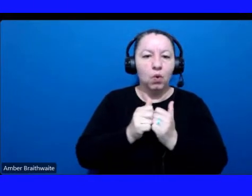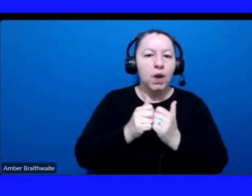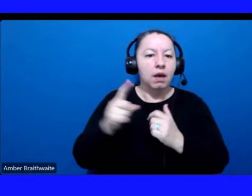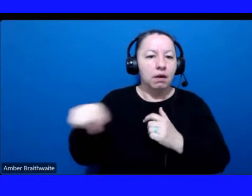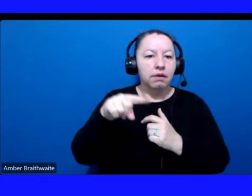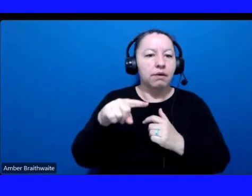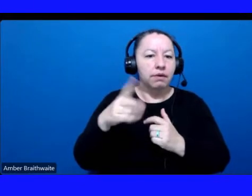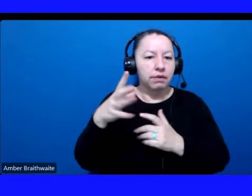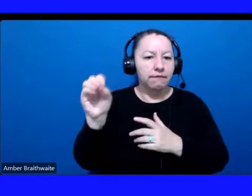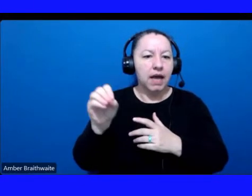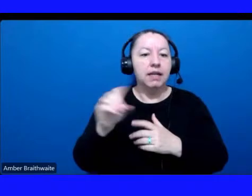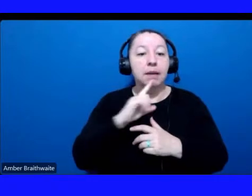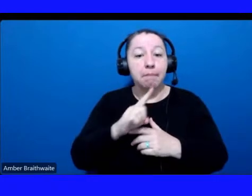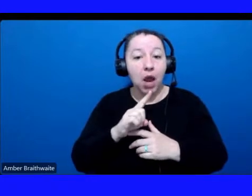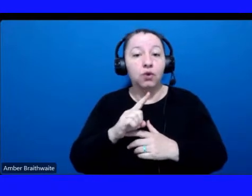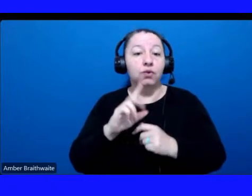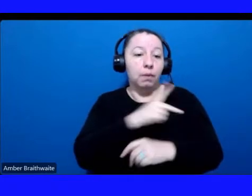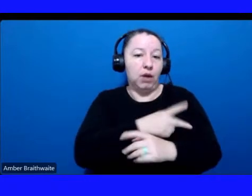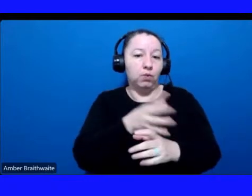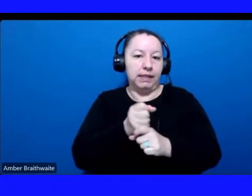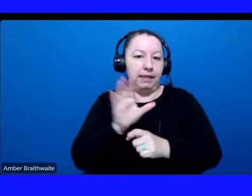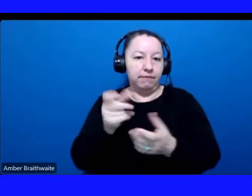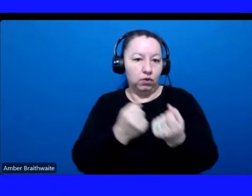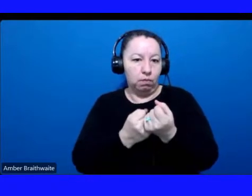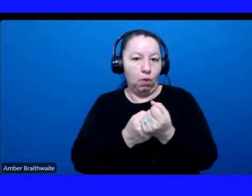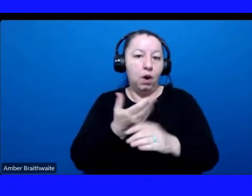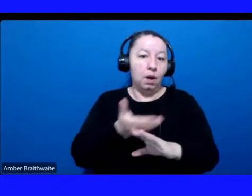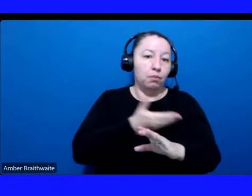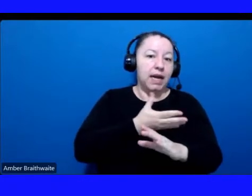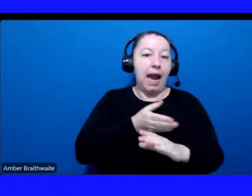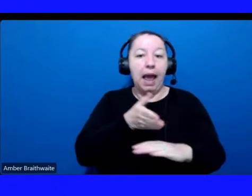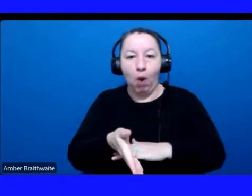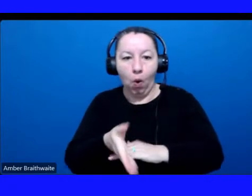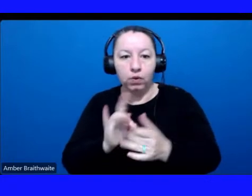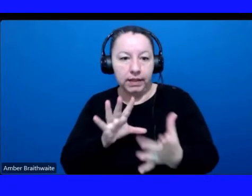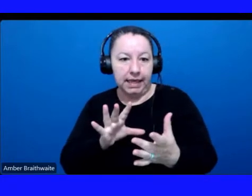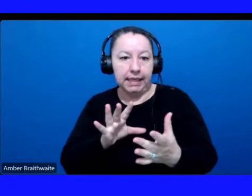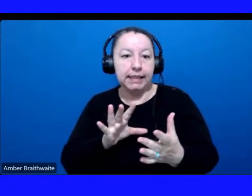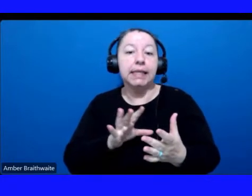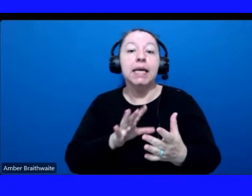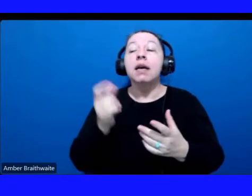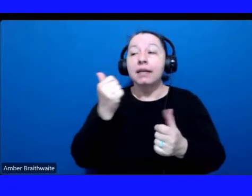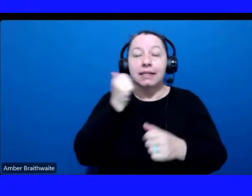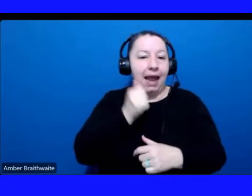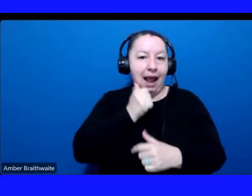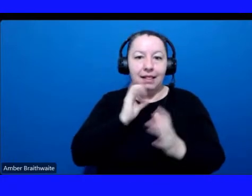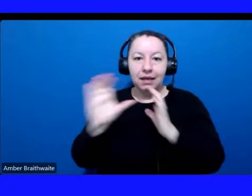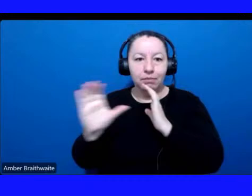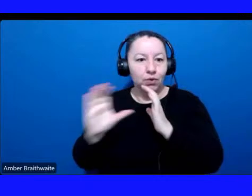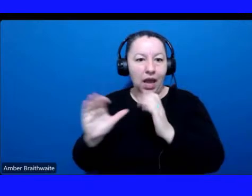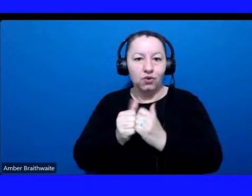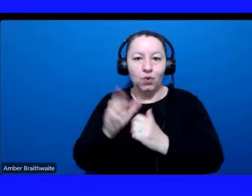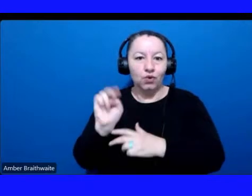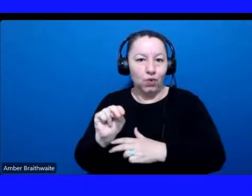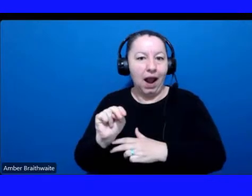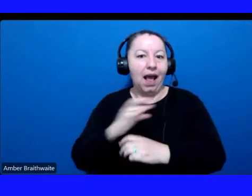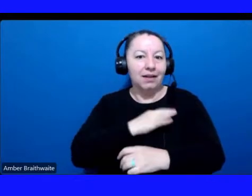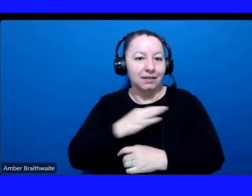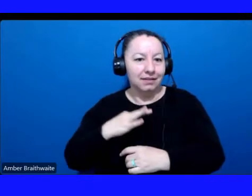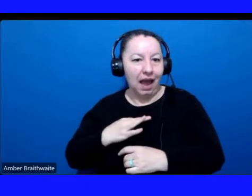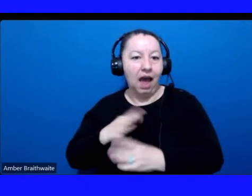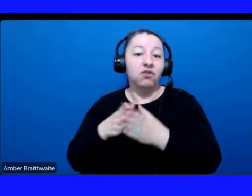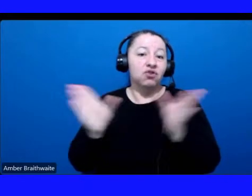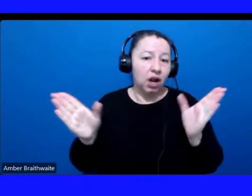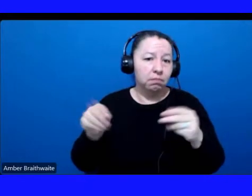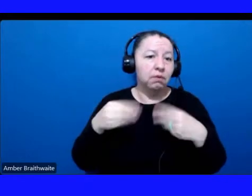at least 75% of people referred for case management, and to provide clients with at least one requested service. Failure to